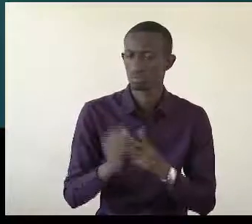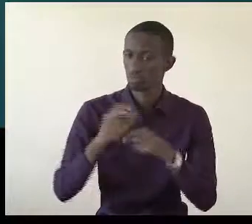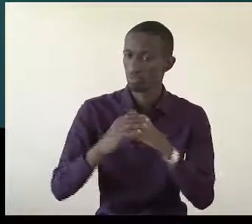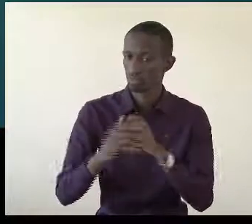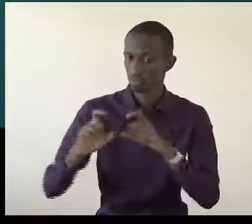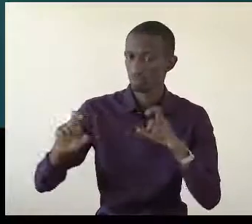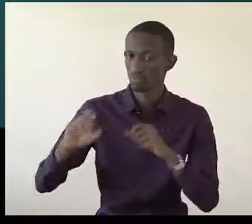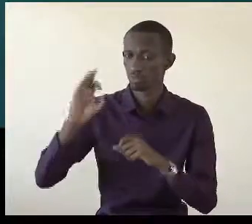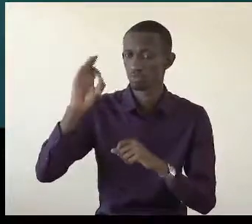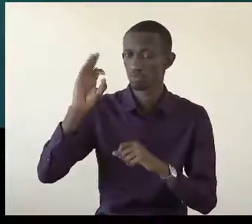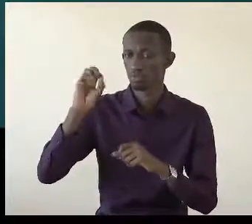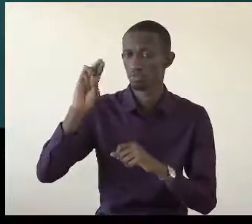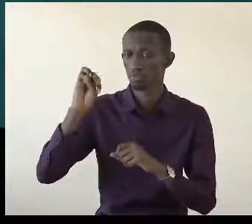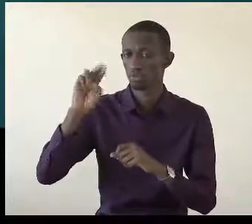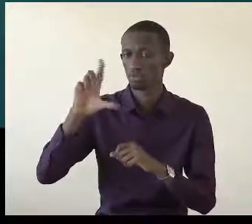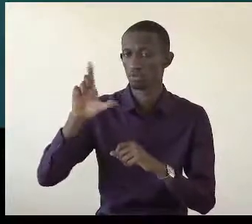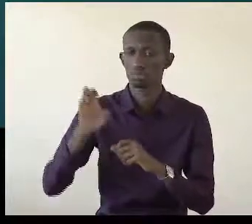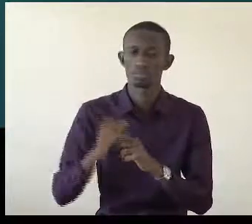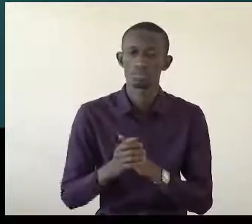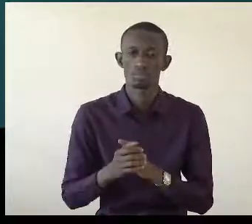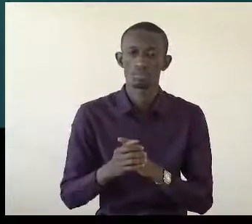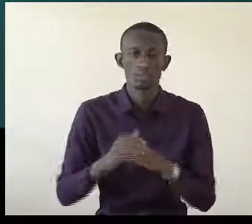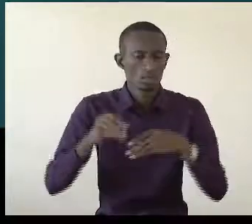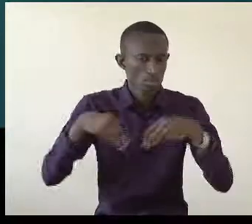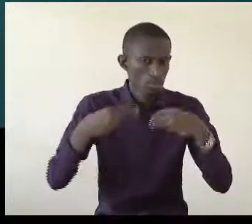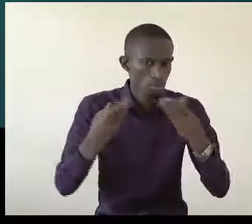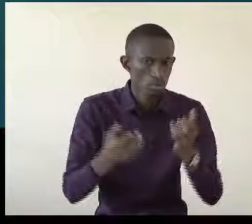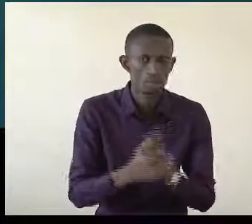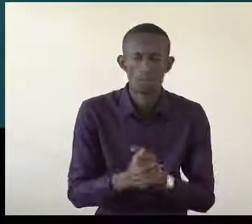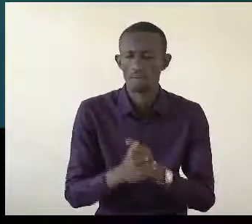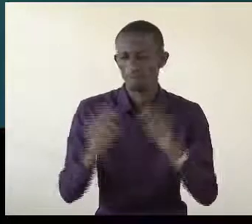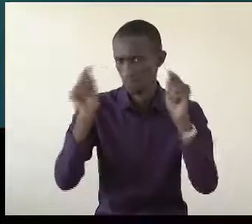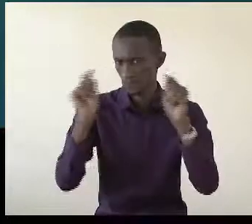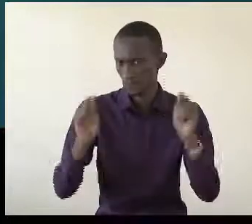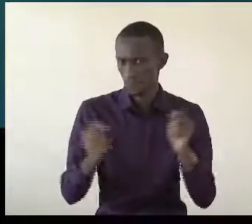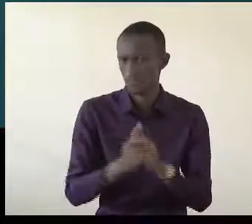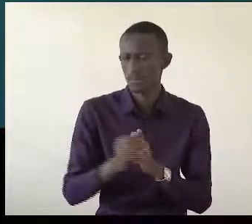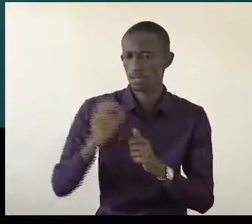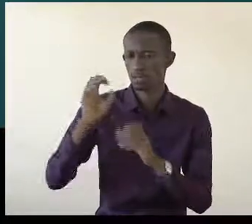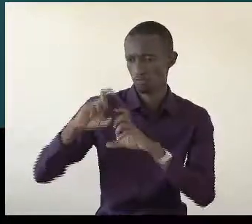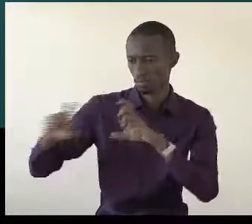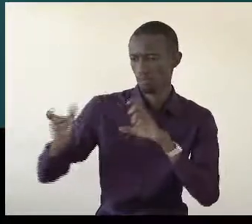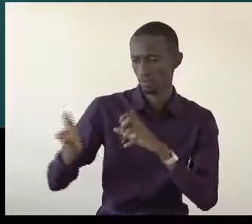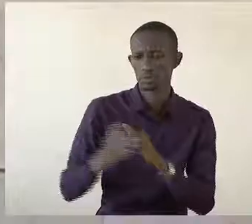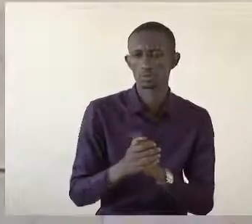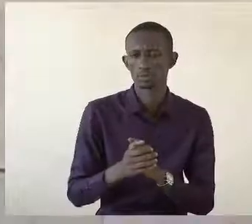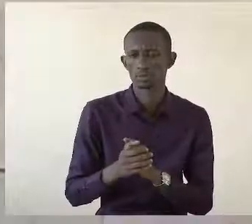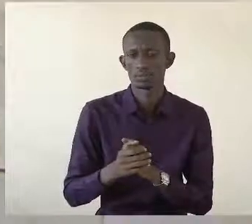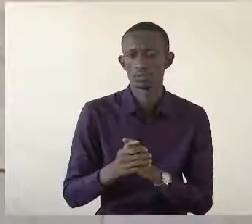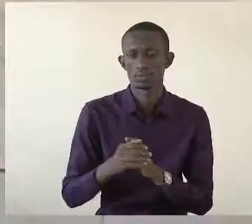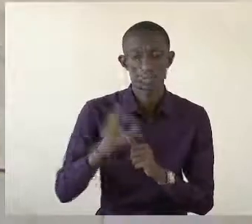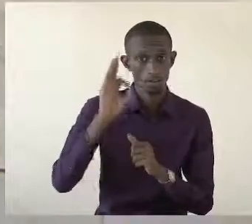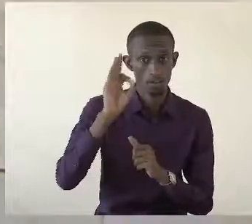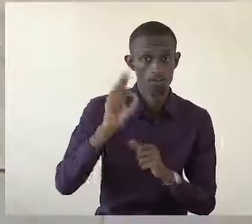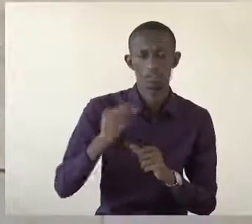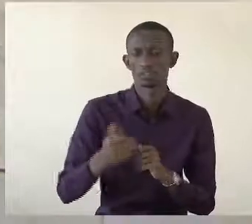which doesn't undergo oxidation. We have given the structure formula of D and F, and we also know the structure of